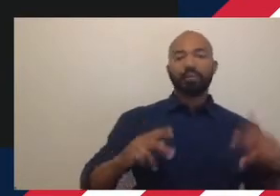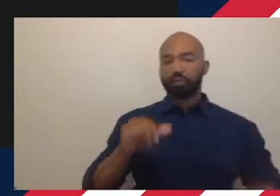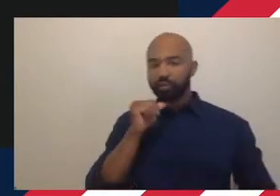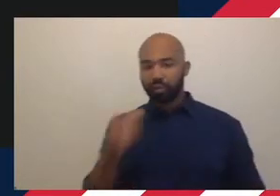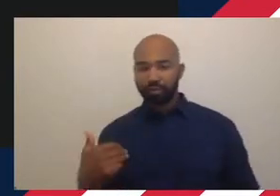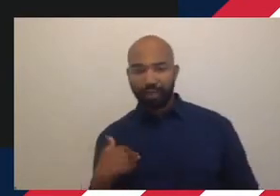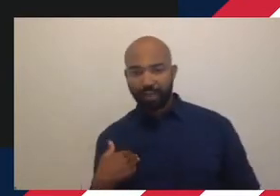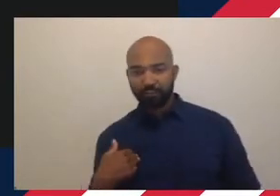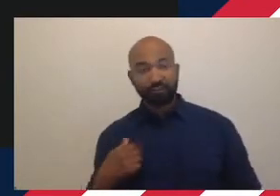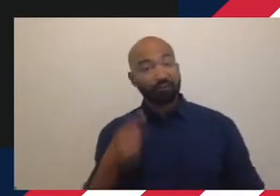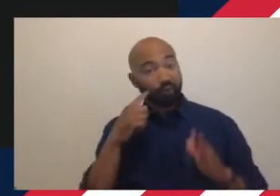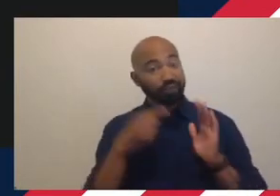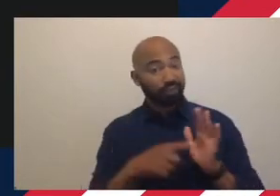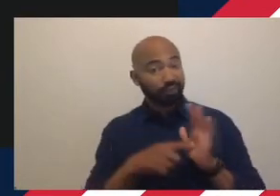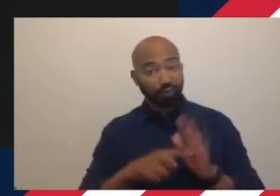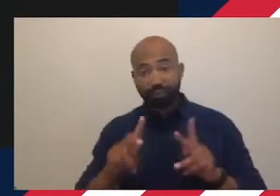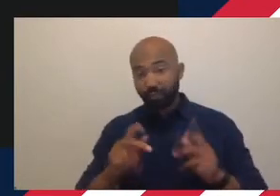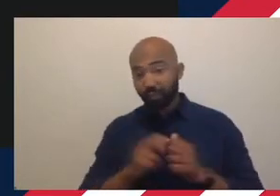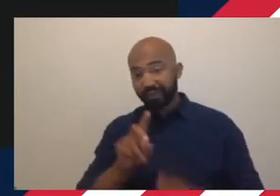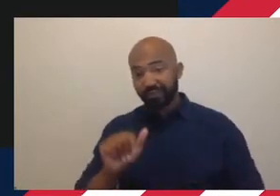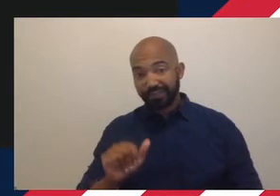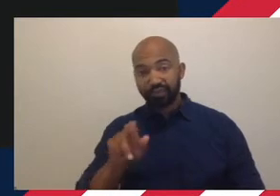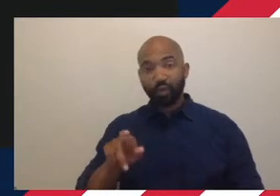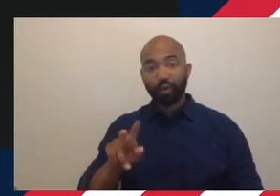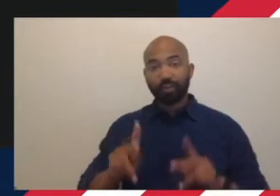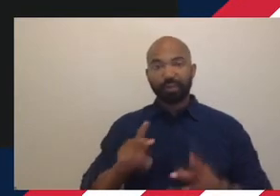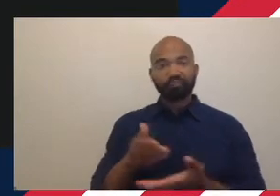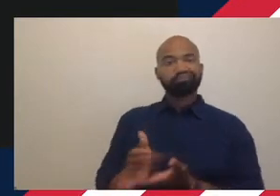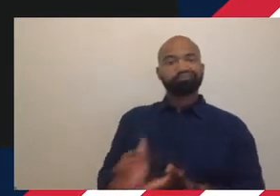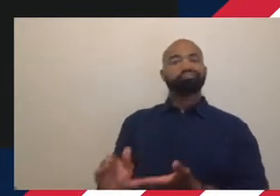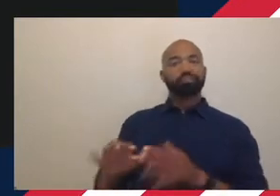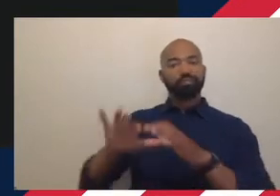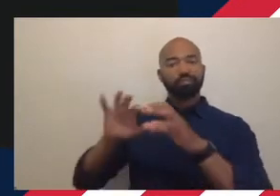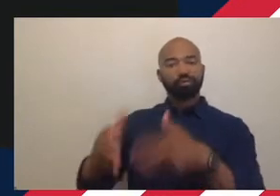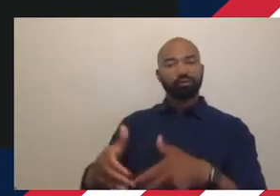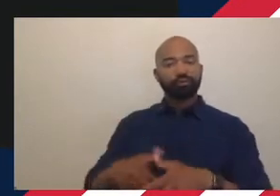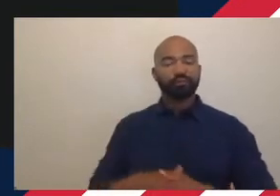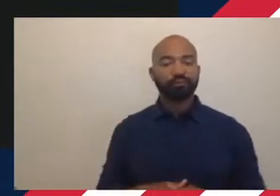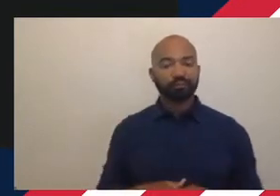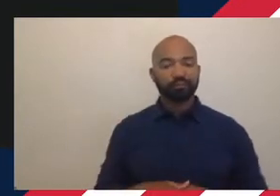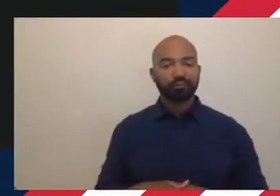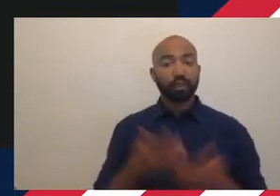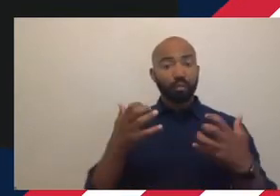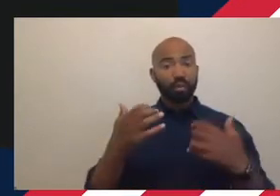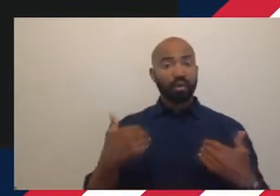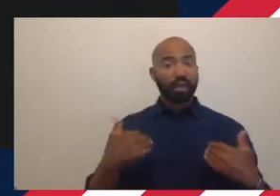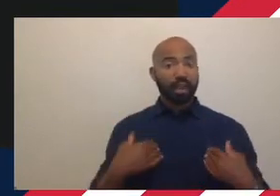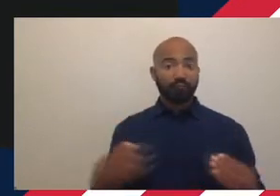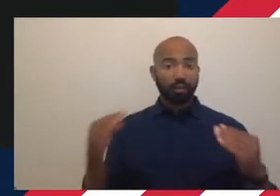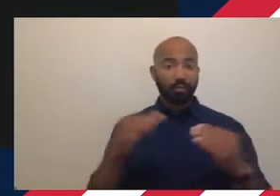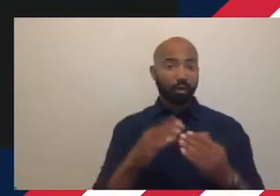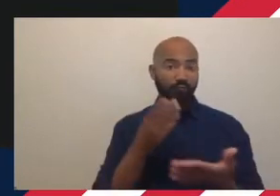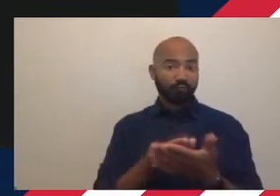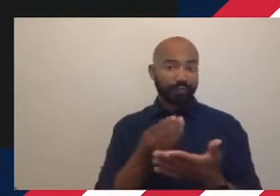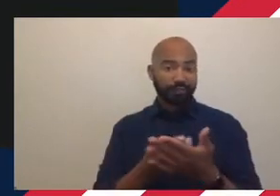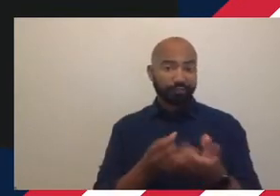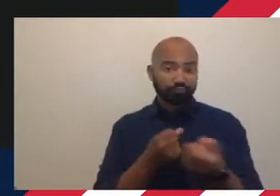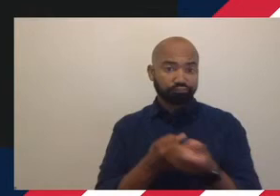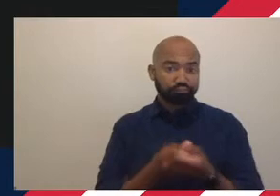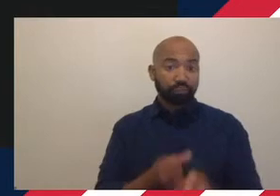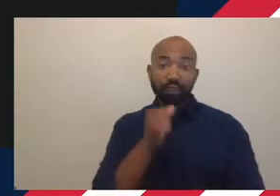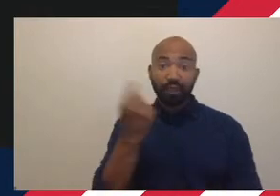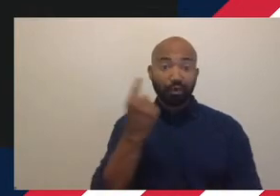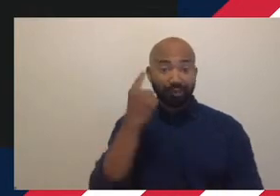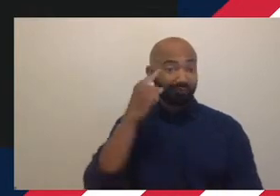groups. So we plan, we would like to see additional funding go not just toward special education, but